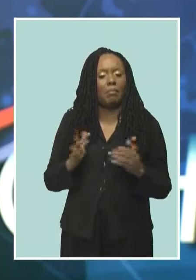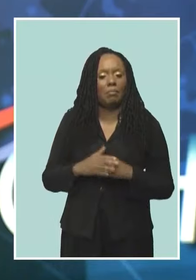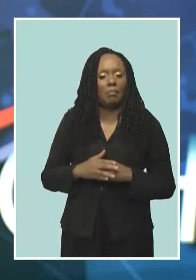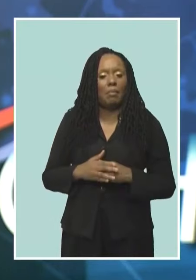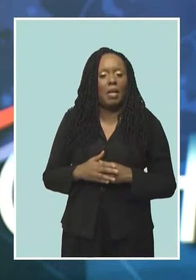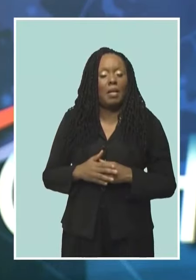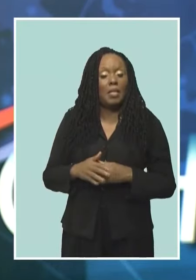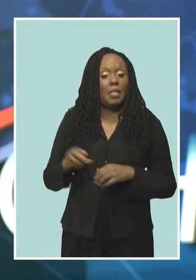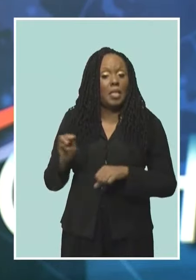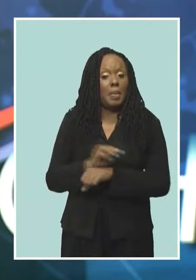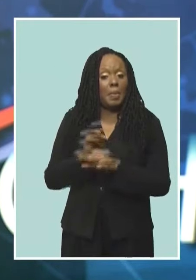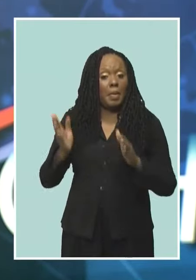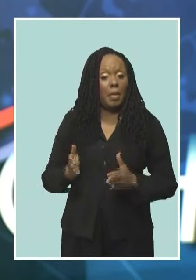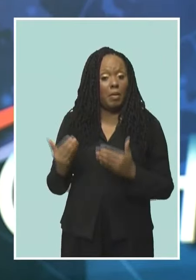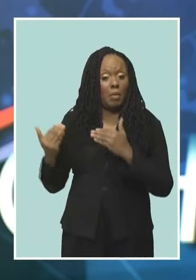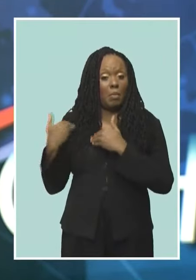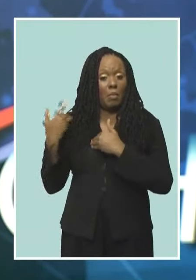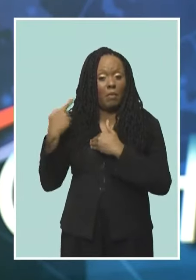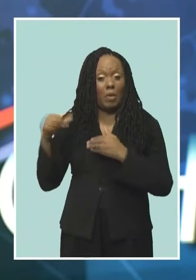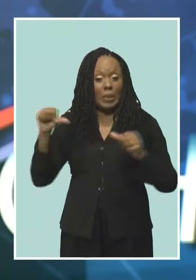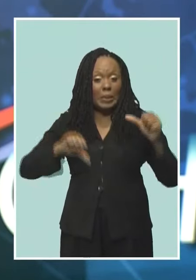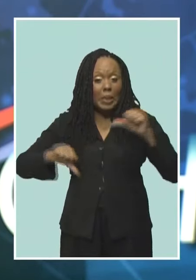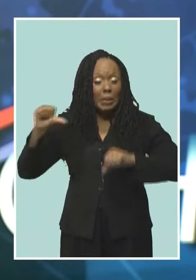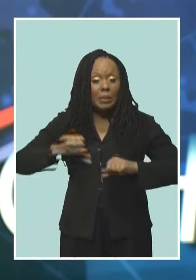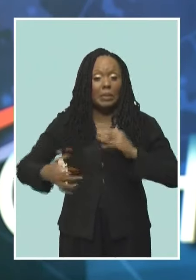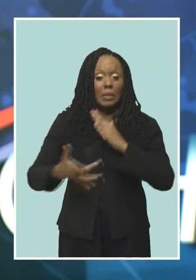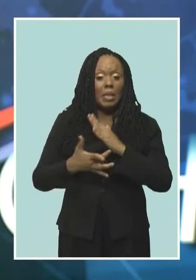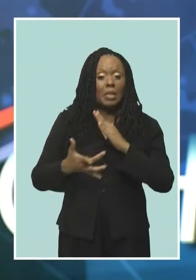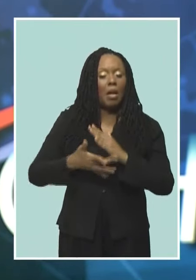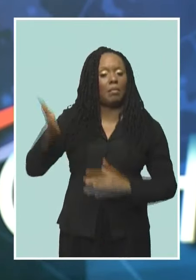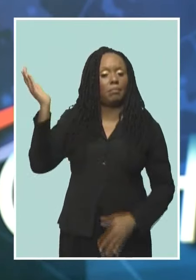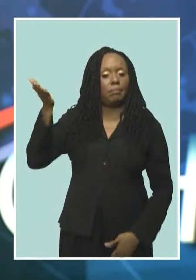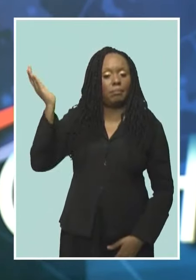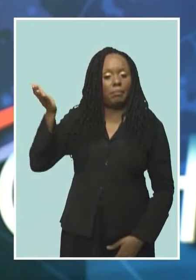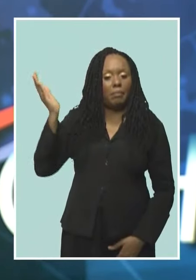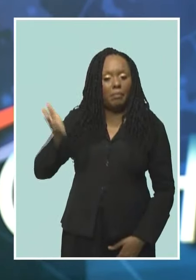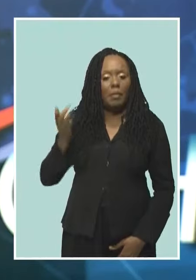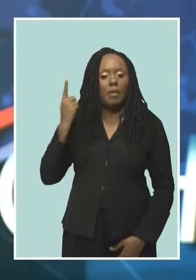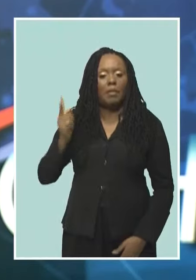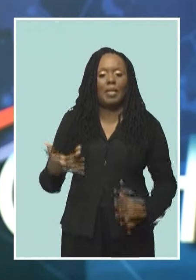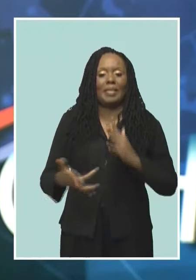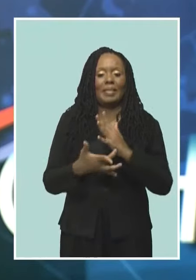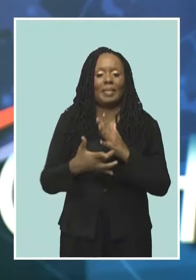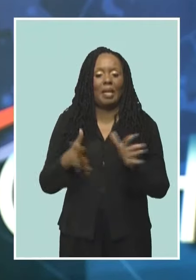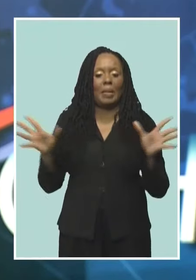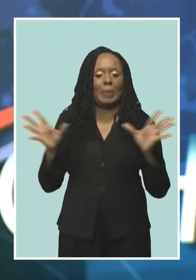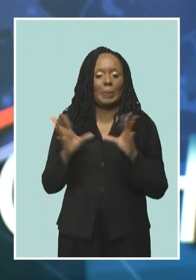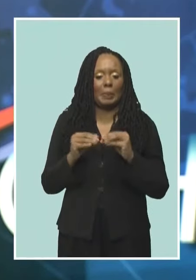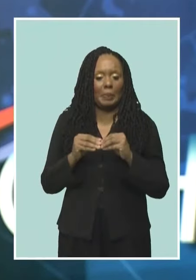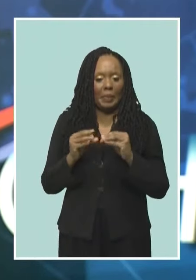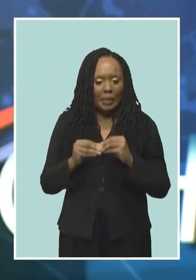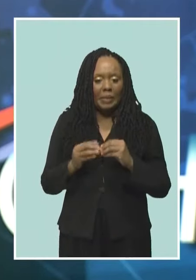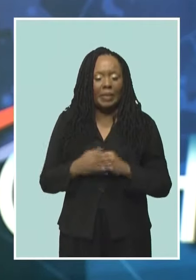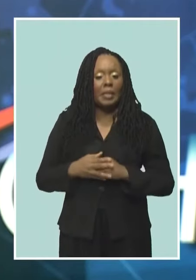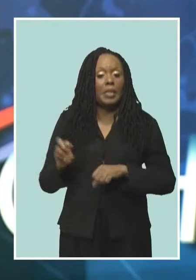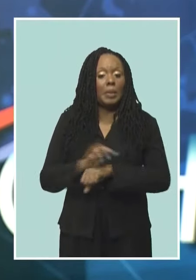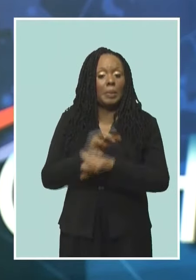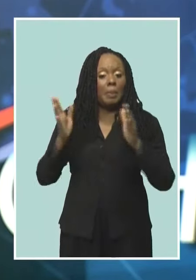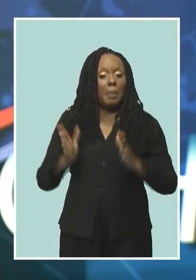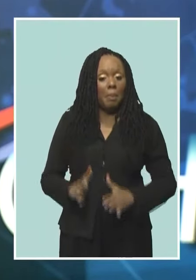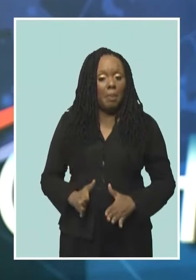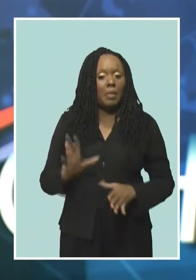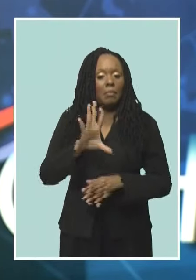and Technology, Marcia Cadell, as she addressed the audience during the Catapult Technology Summit held under the theme Regathering,